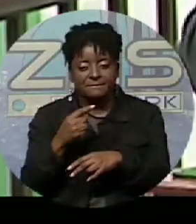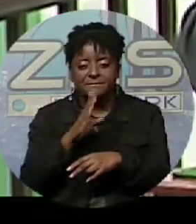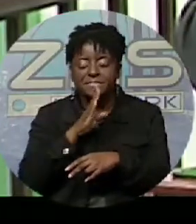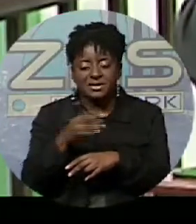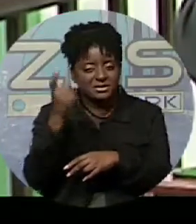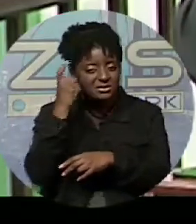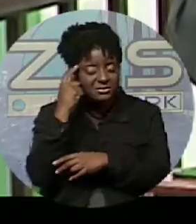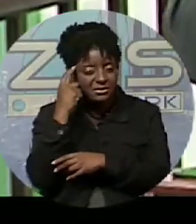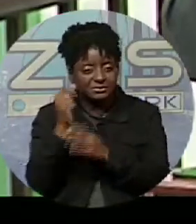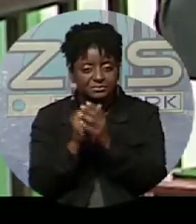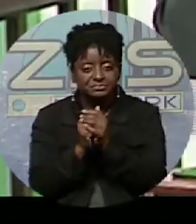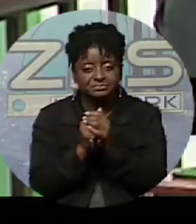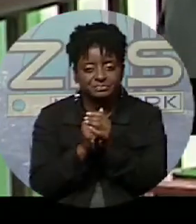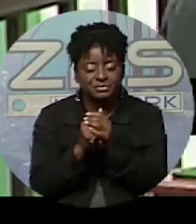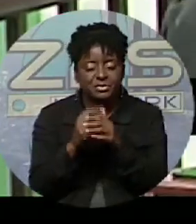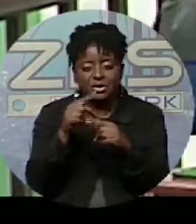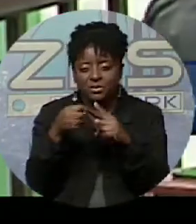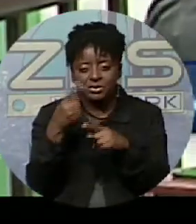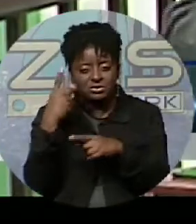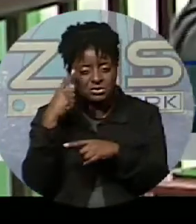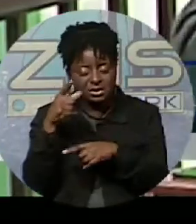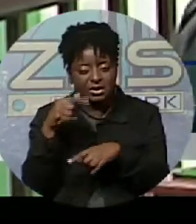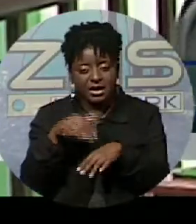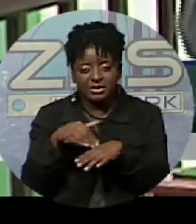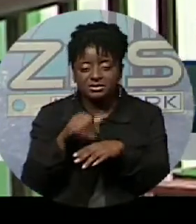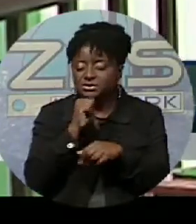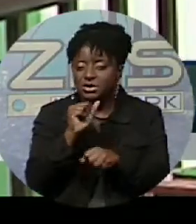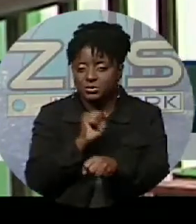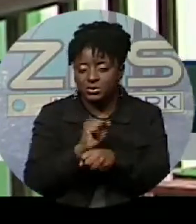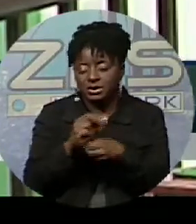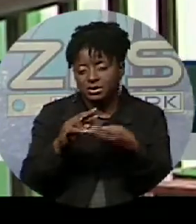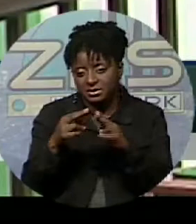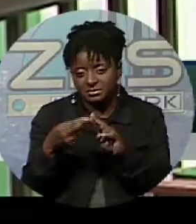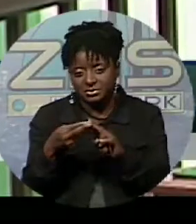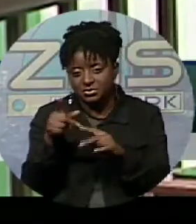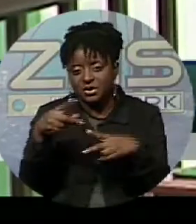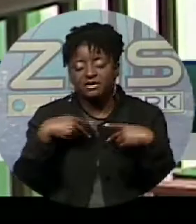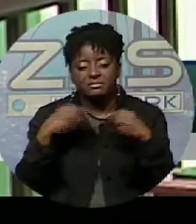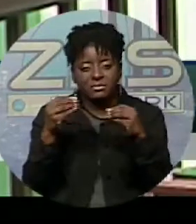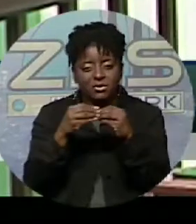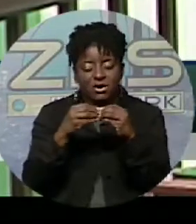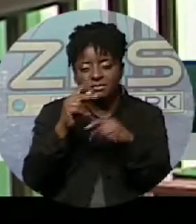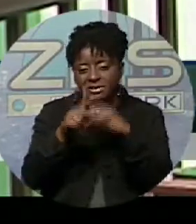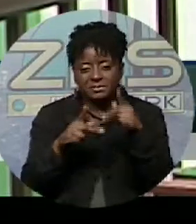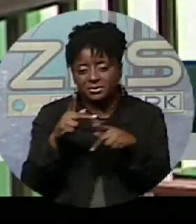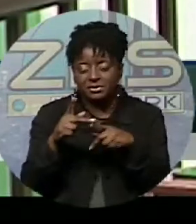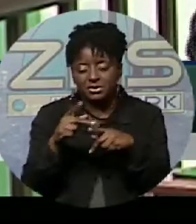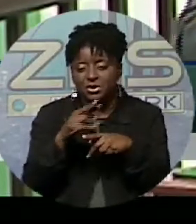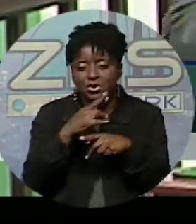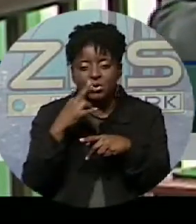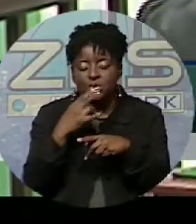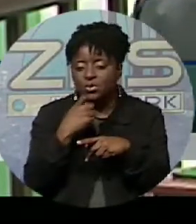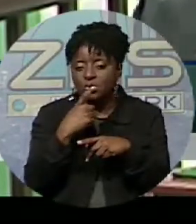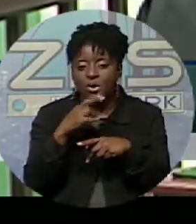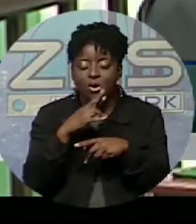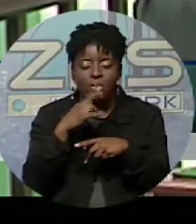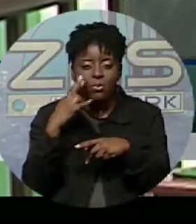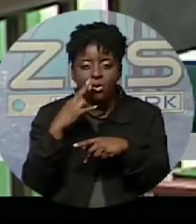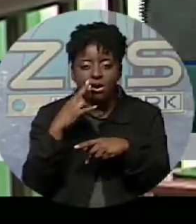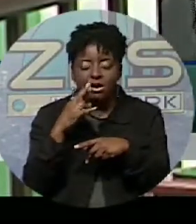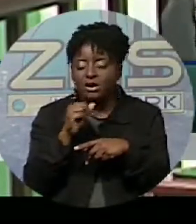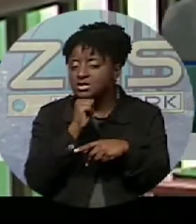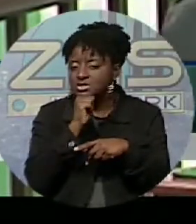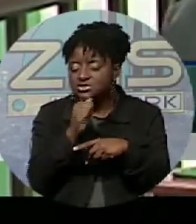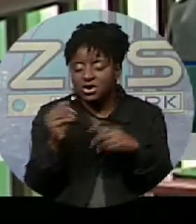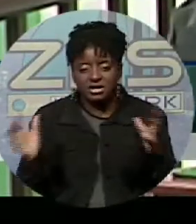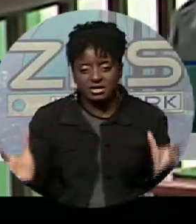rate, you may have more persons who were discouraged the year before, who because of what